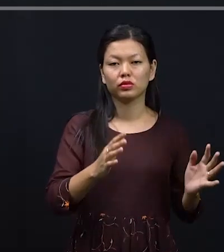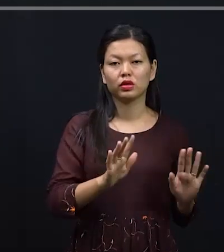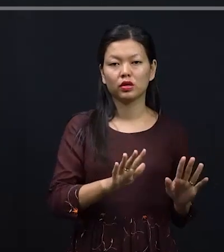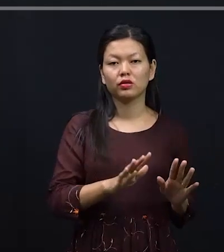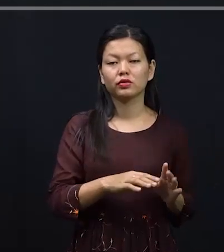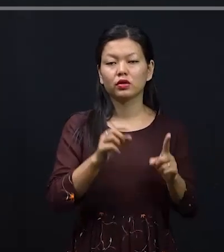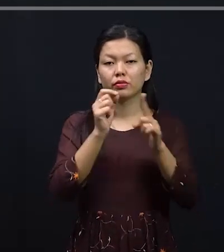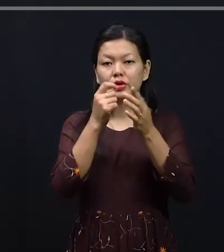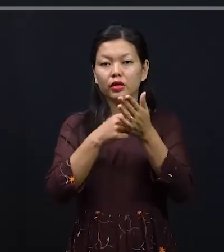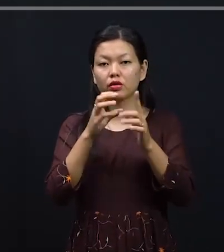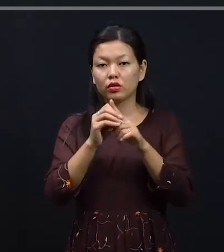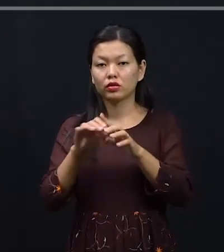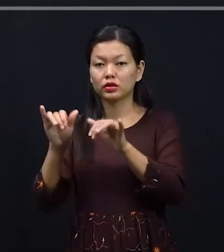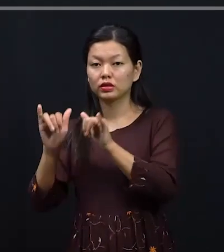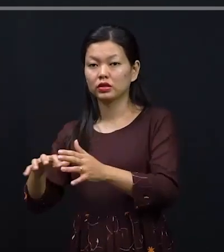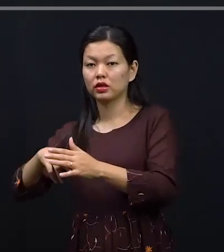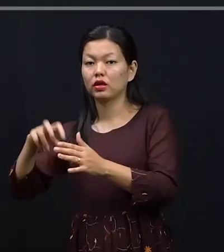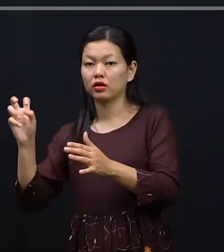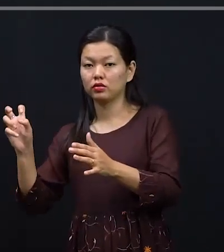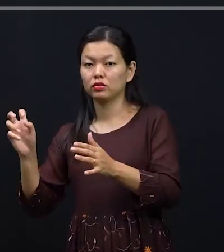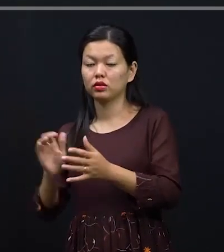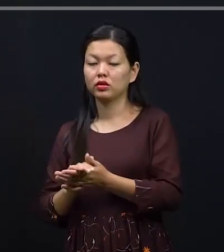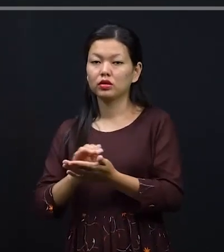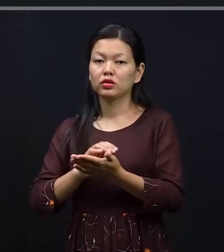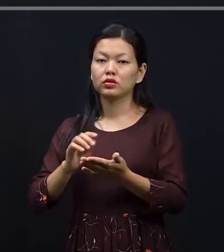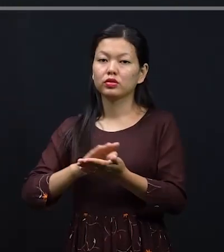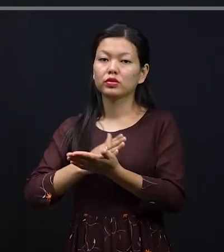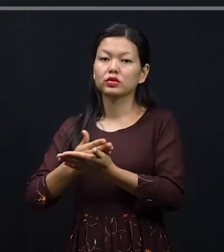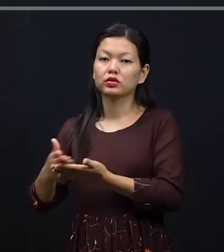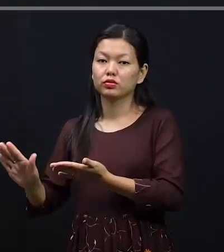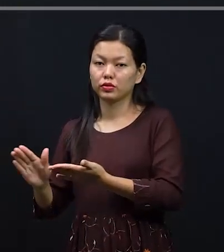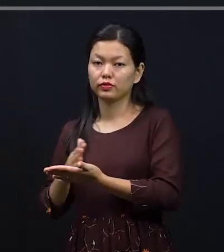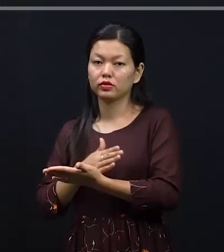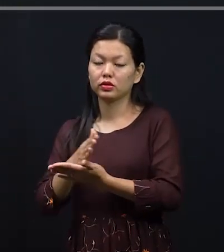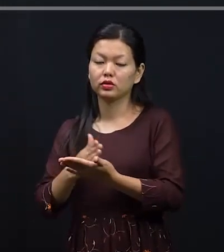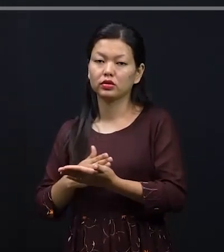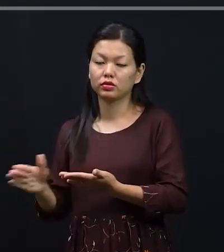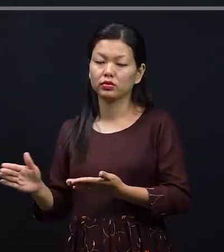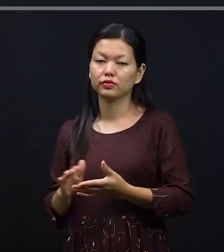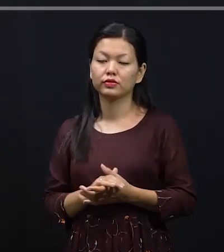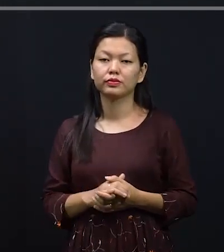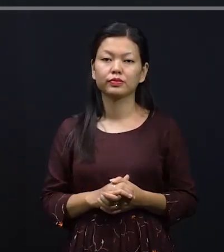and it was removed by blending. It was subjected to blending, and then